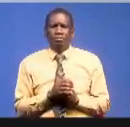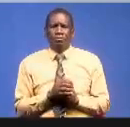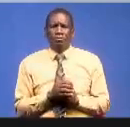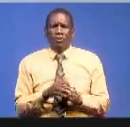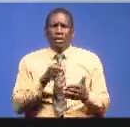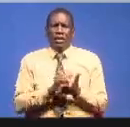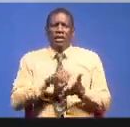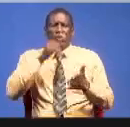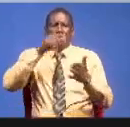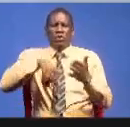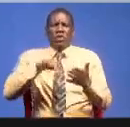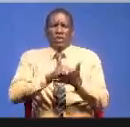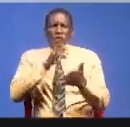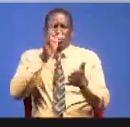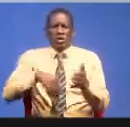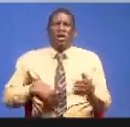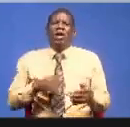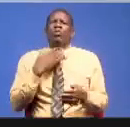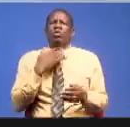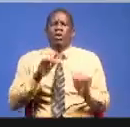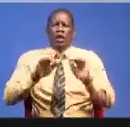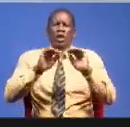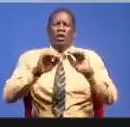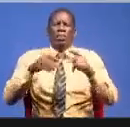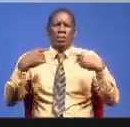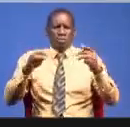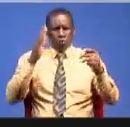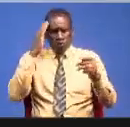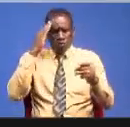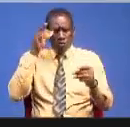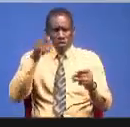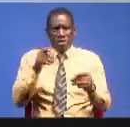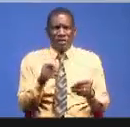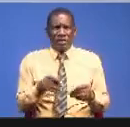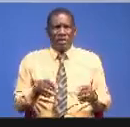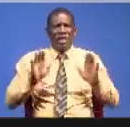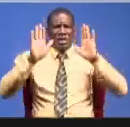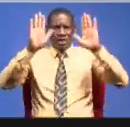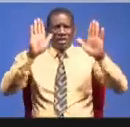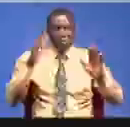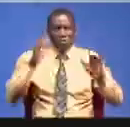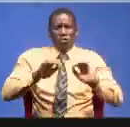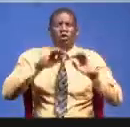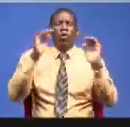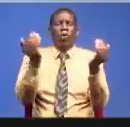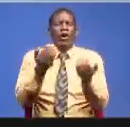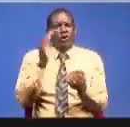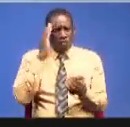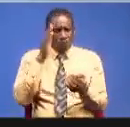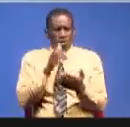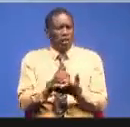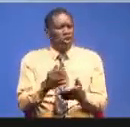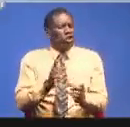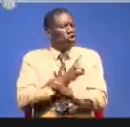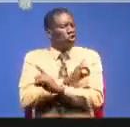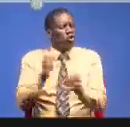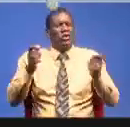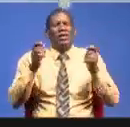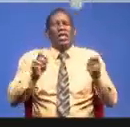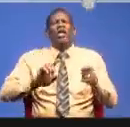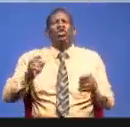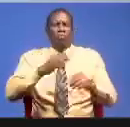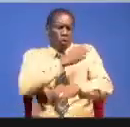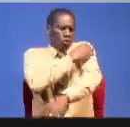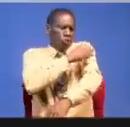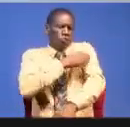That's what I wanted the world to know. It's very important for the world to know that, because for those of